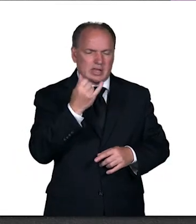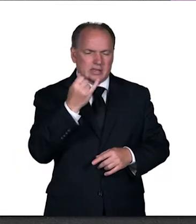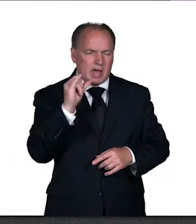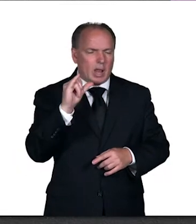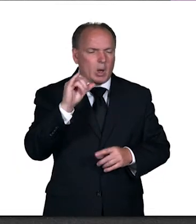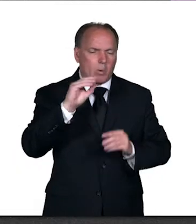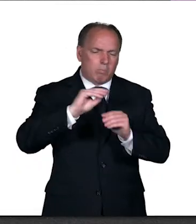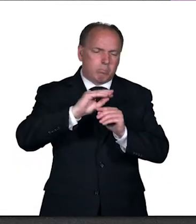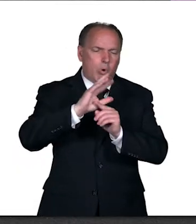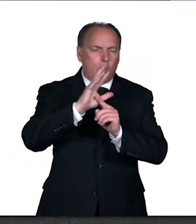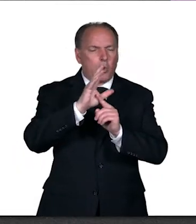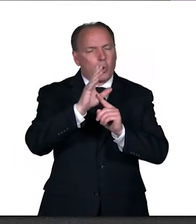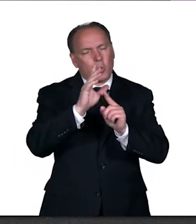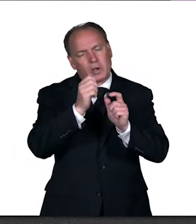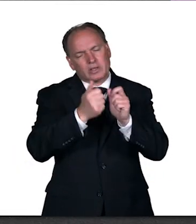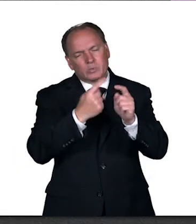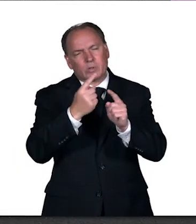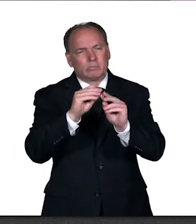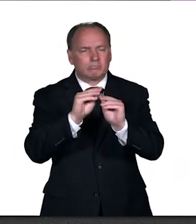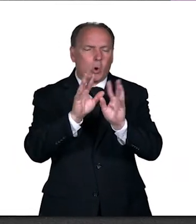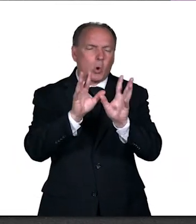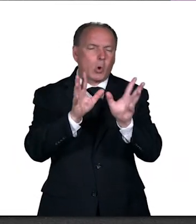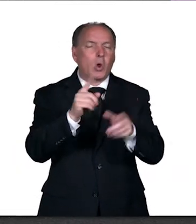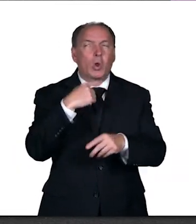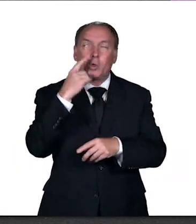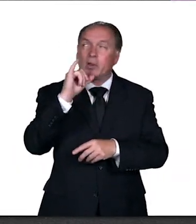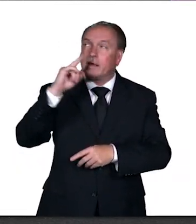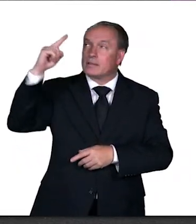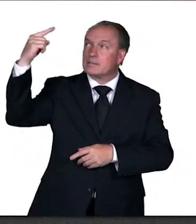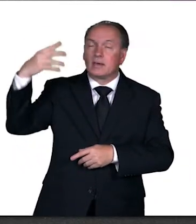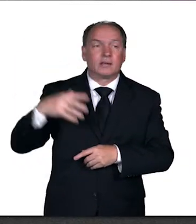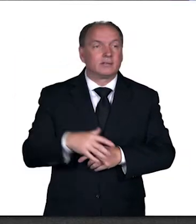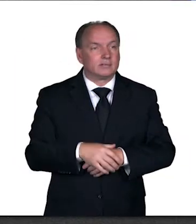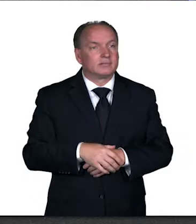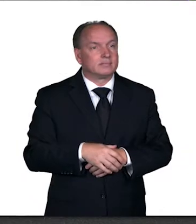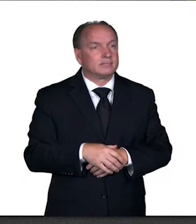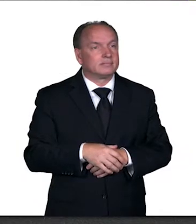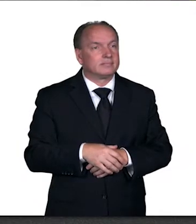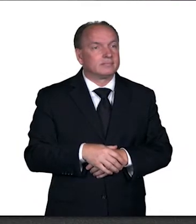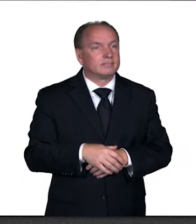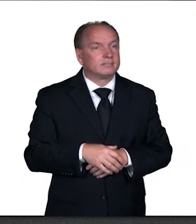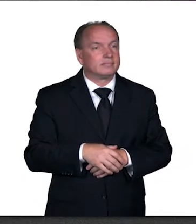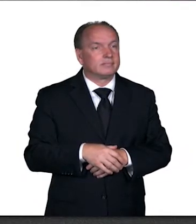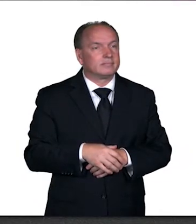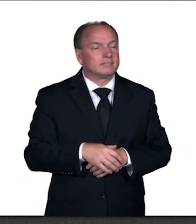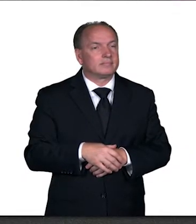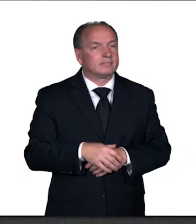adorn each one, spreading out like rays of sun.